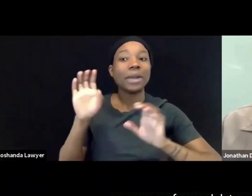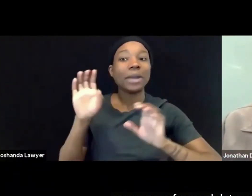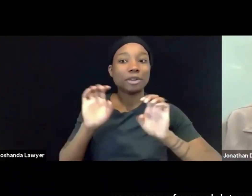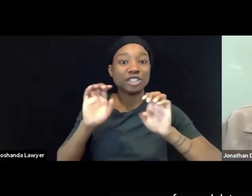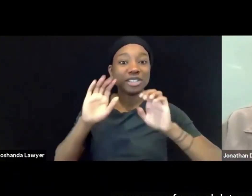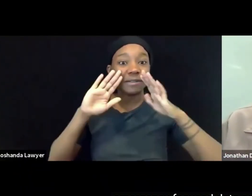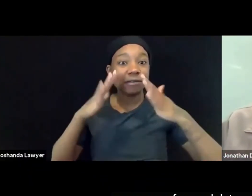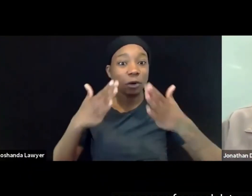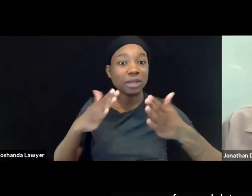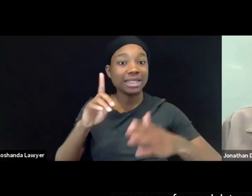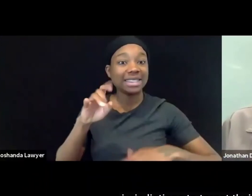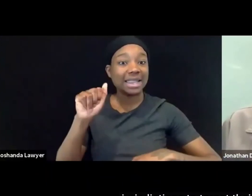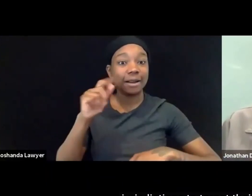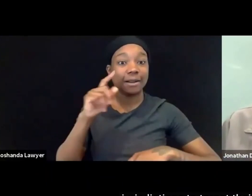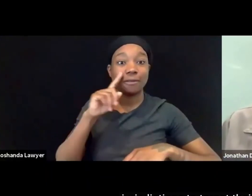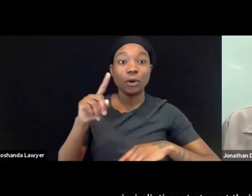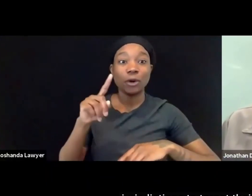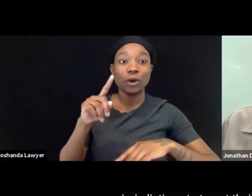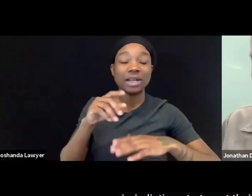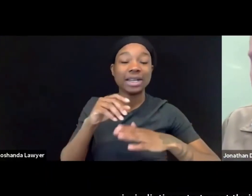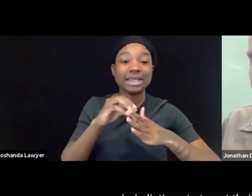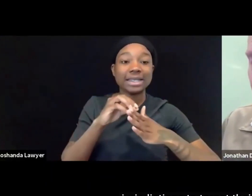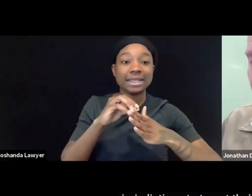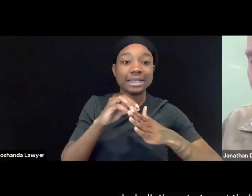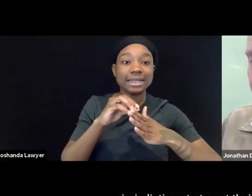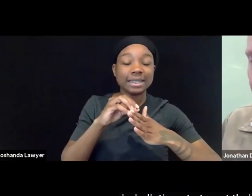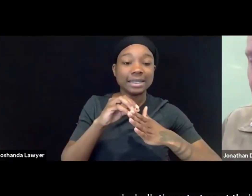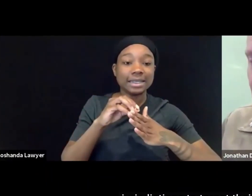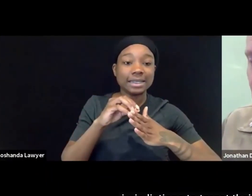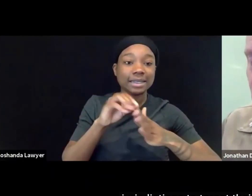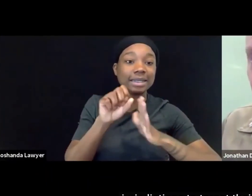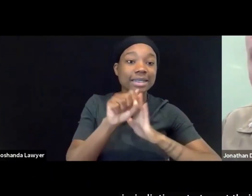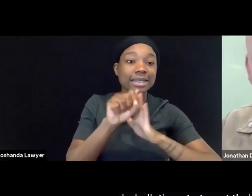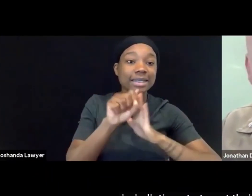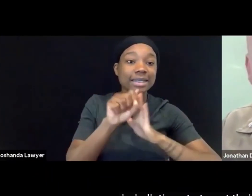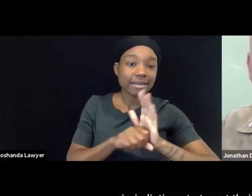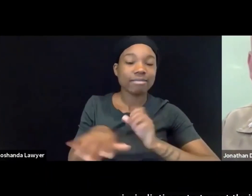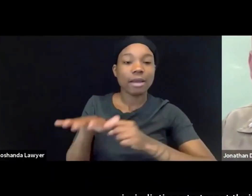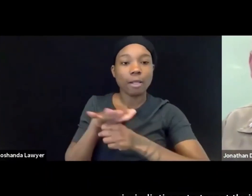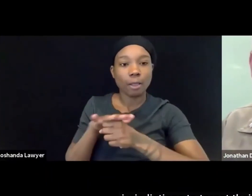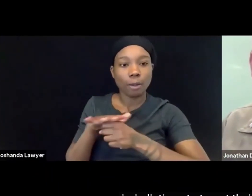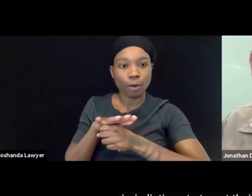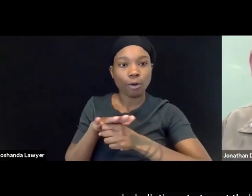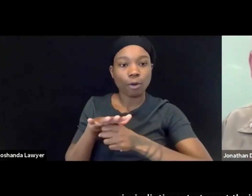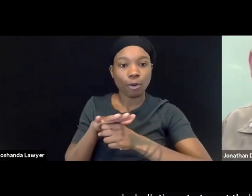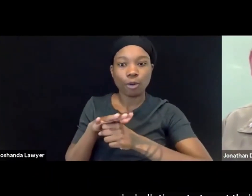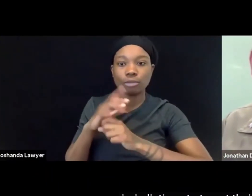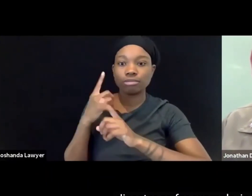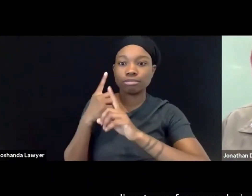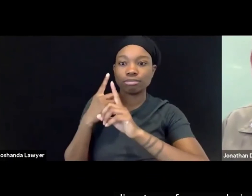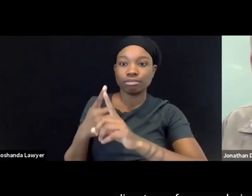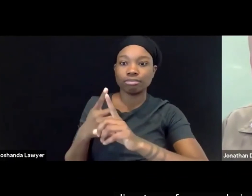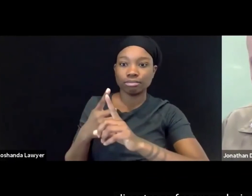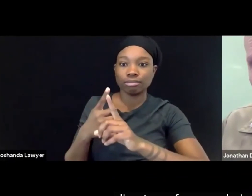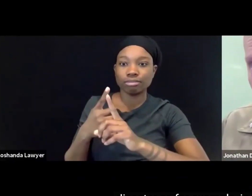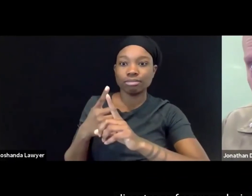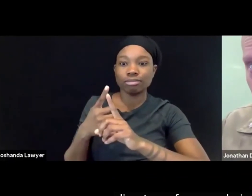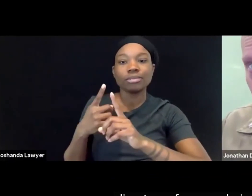for state and local jurisdictions to target their public health efforts in a